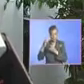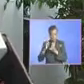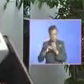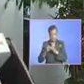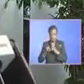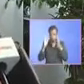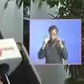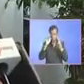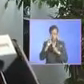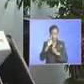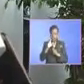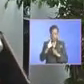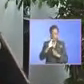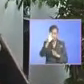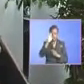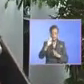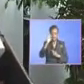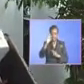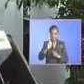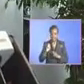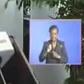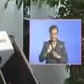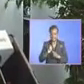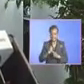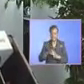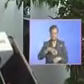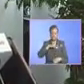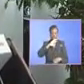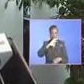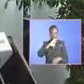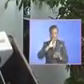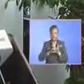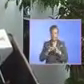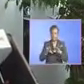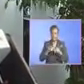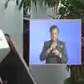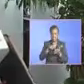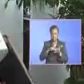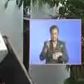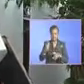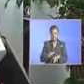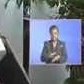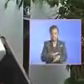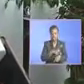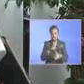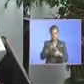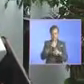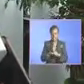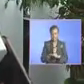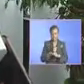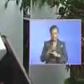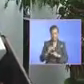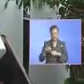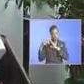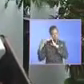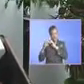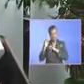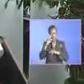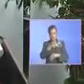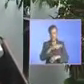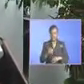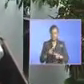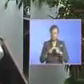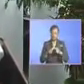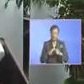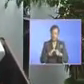it is mildly frustrating to me that it's taking as long as it is to get the property up and running. But, you know, we've